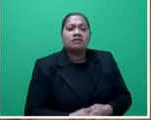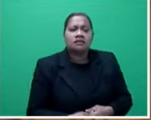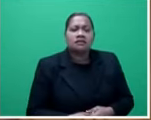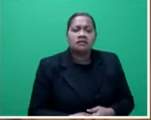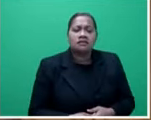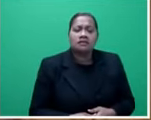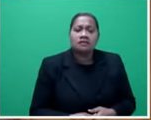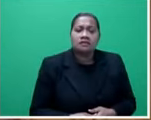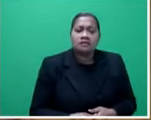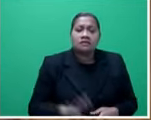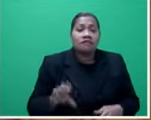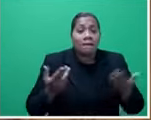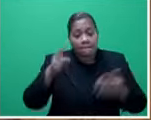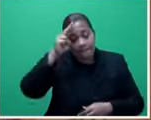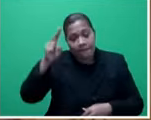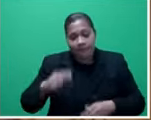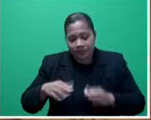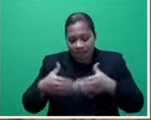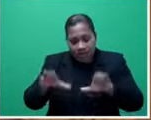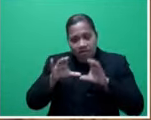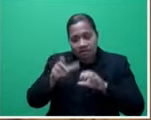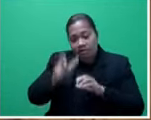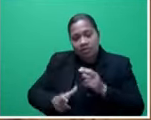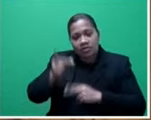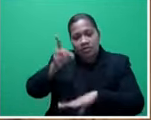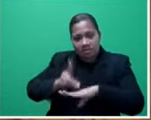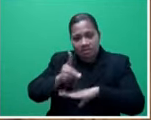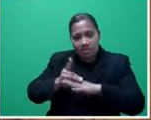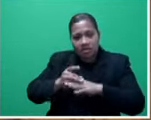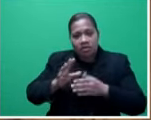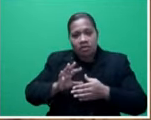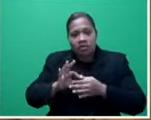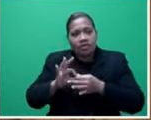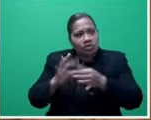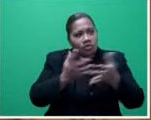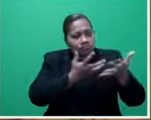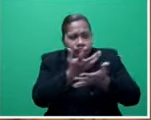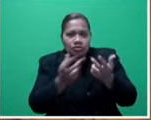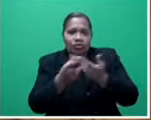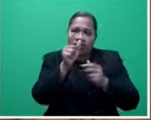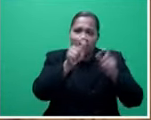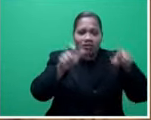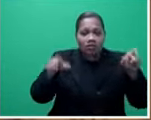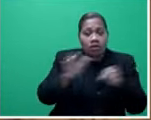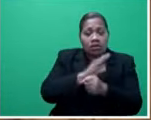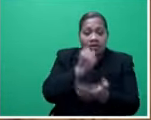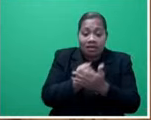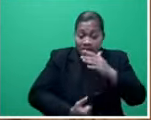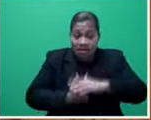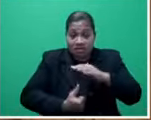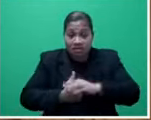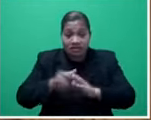done by National Council for Persons with Disabilities in consultation with relevant stakeholders to ensure that access for the disability